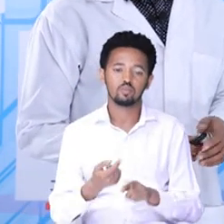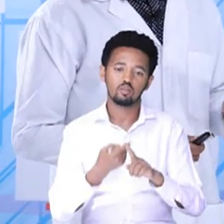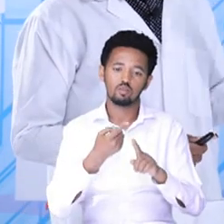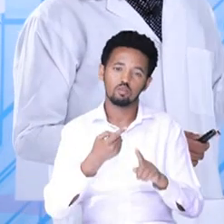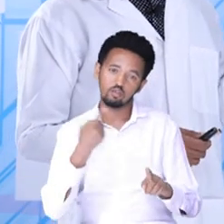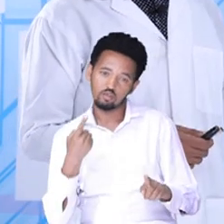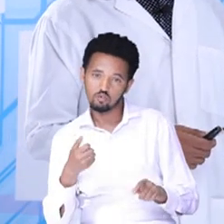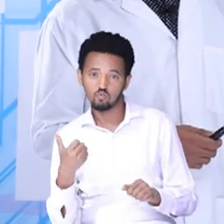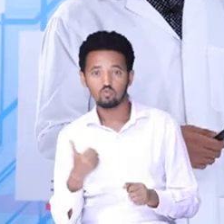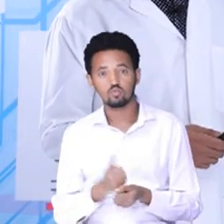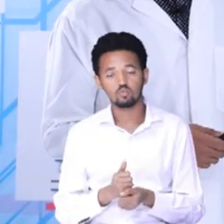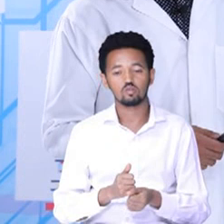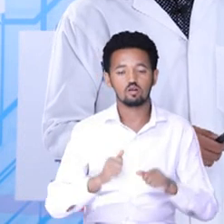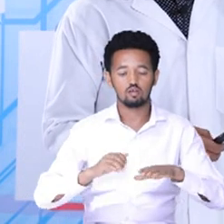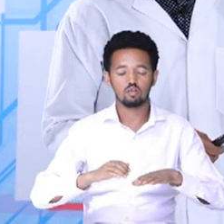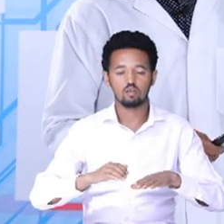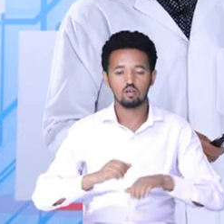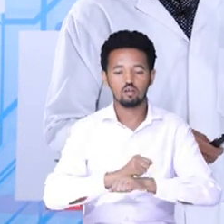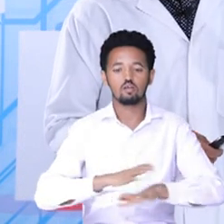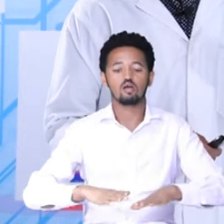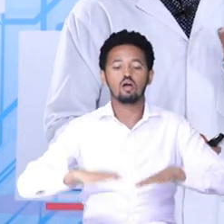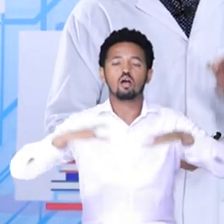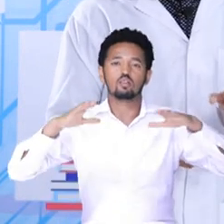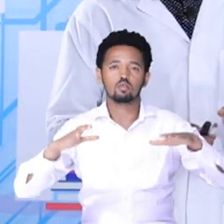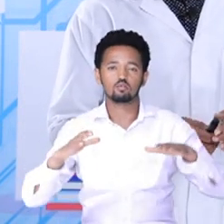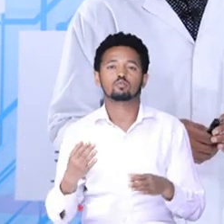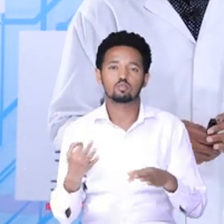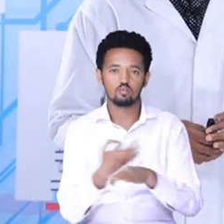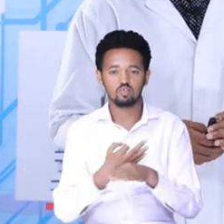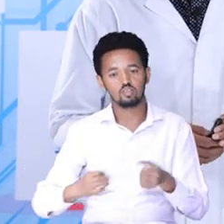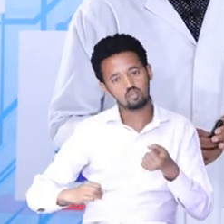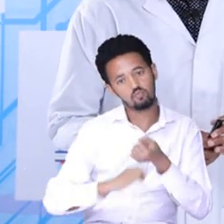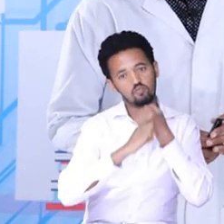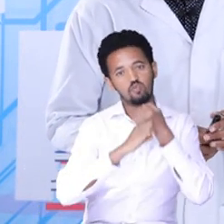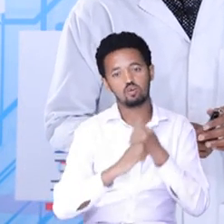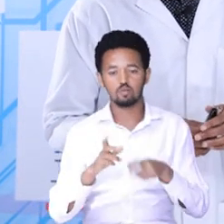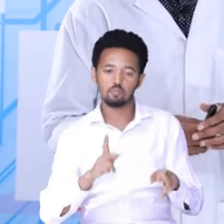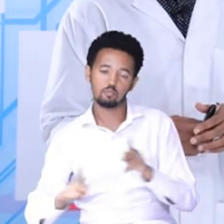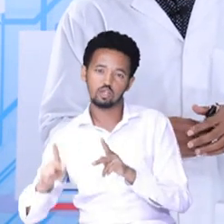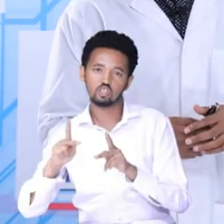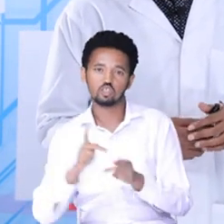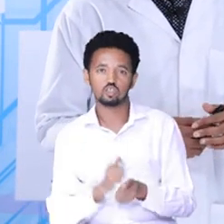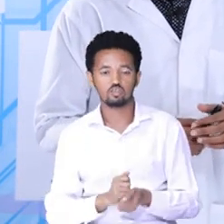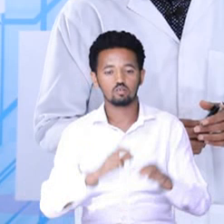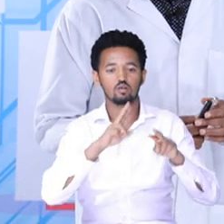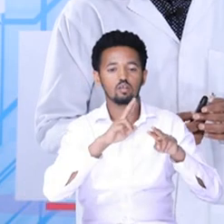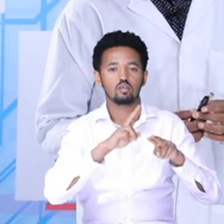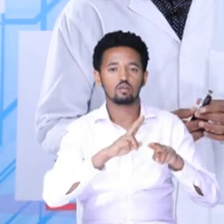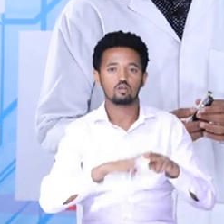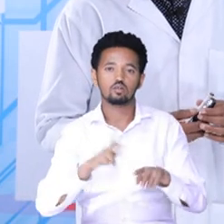Therefore, altitude is the major factor which affects population settlements.